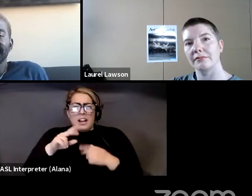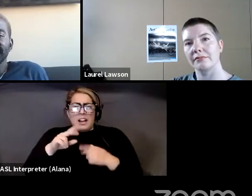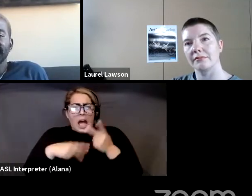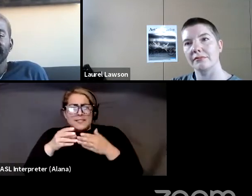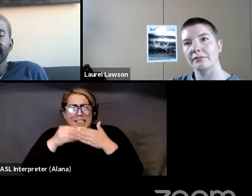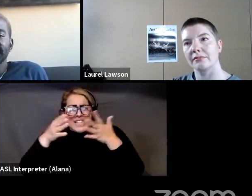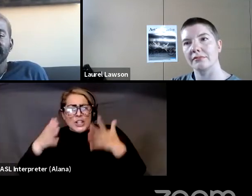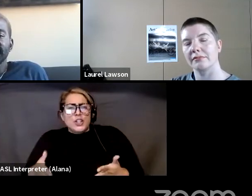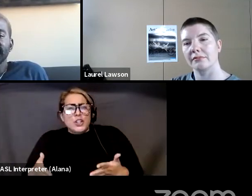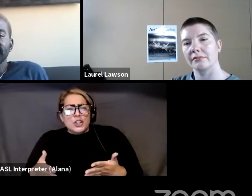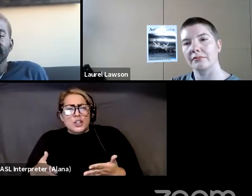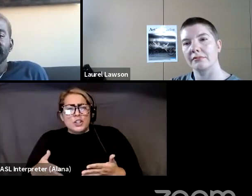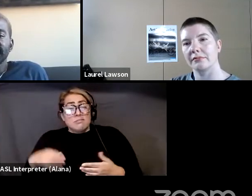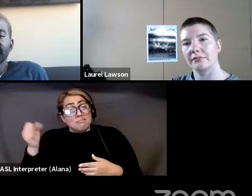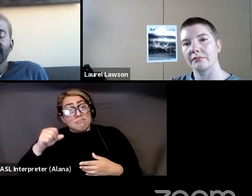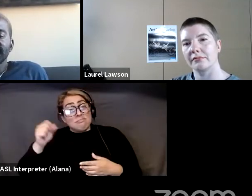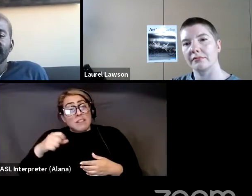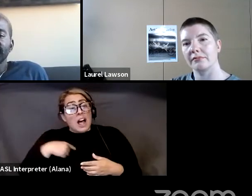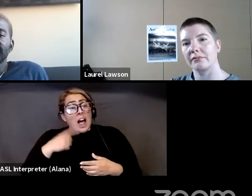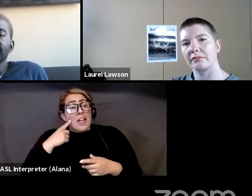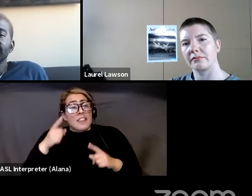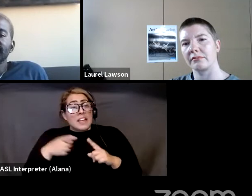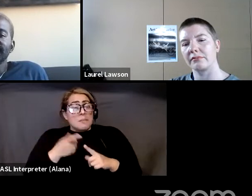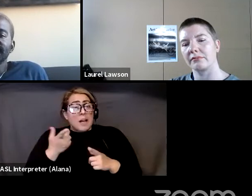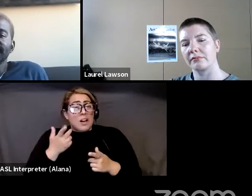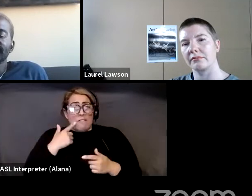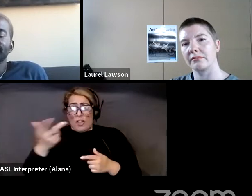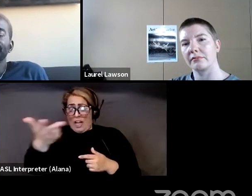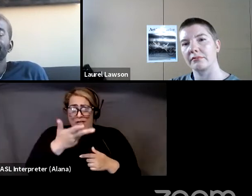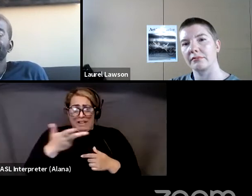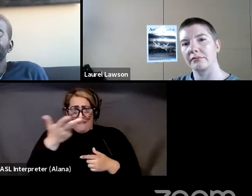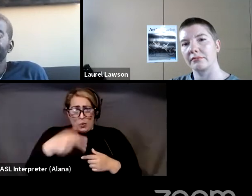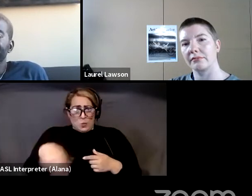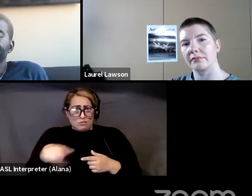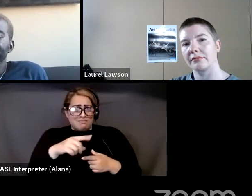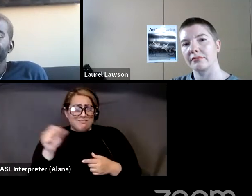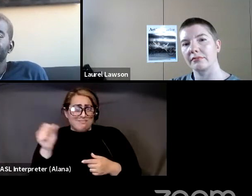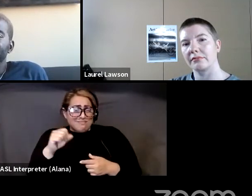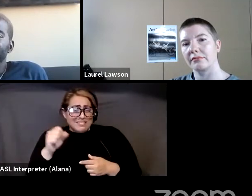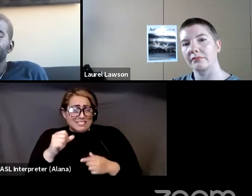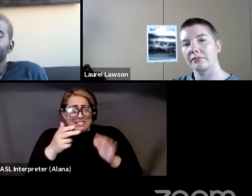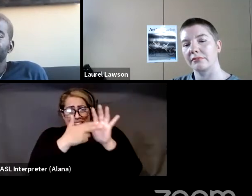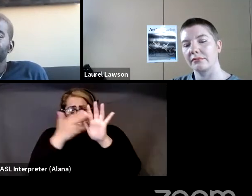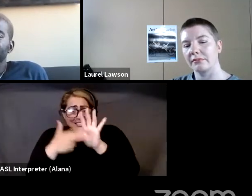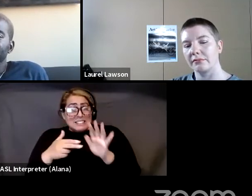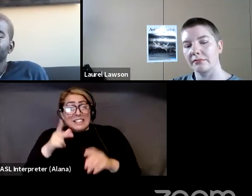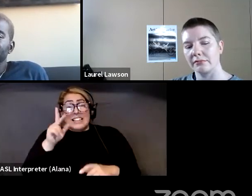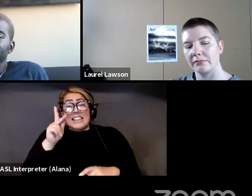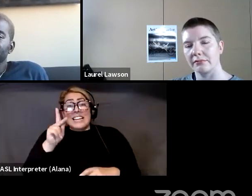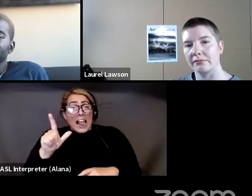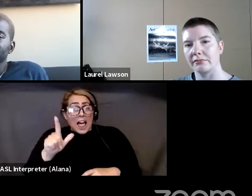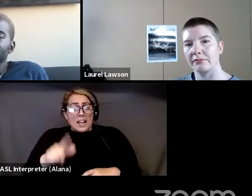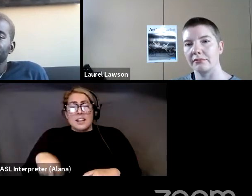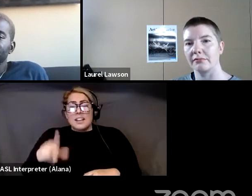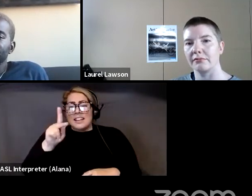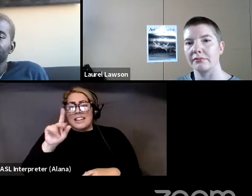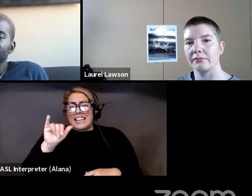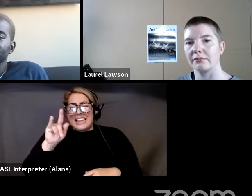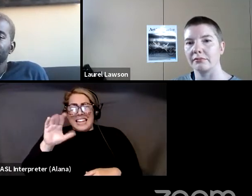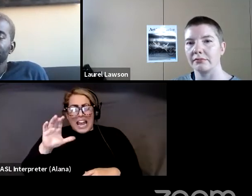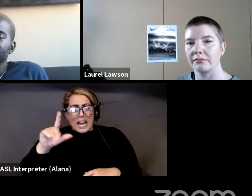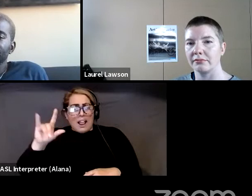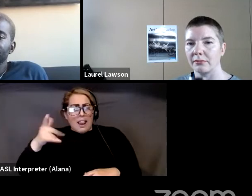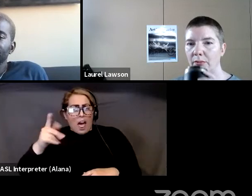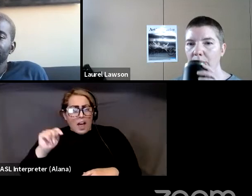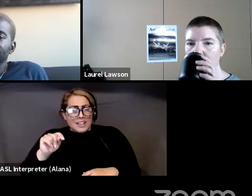that, about all three of y'all, like Kinetic Light as a beacon, like Kayla, your